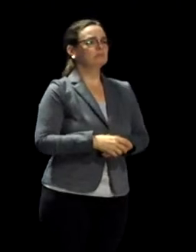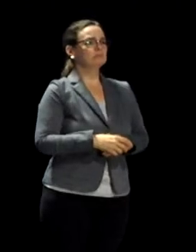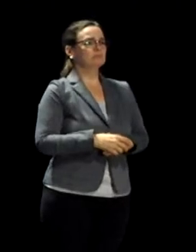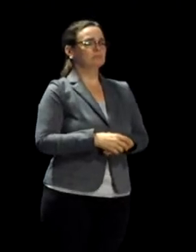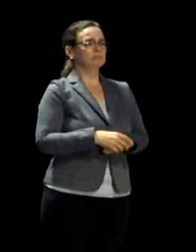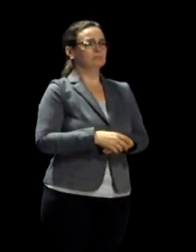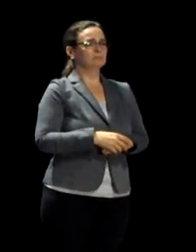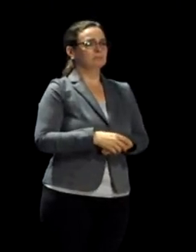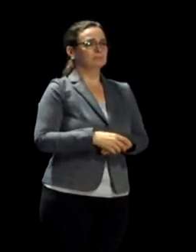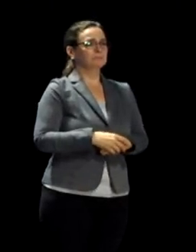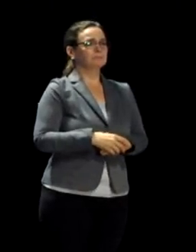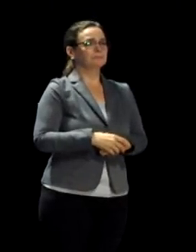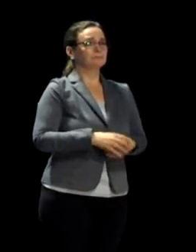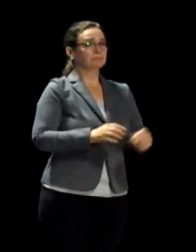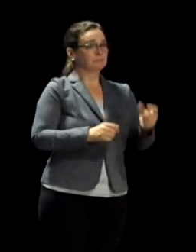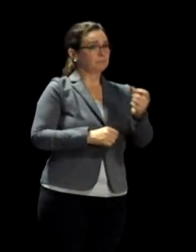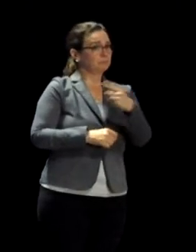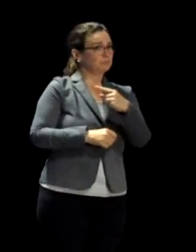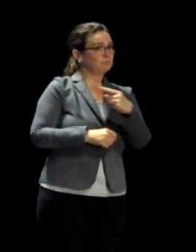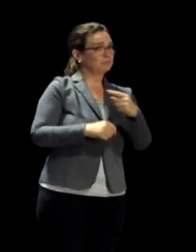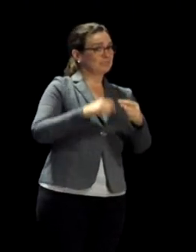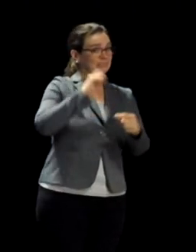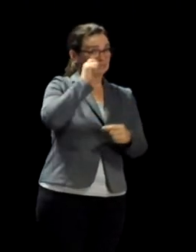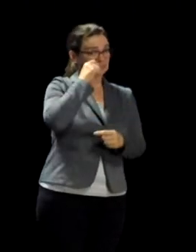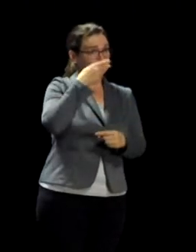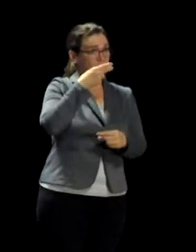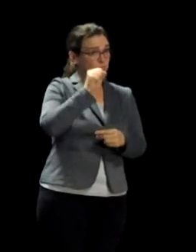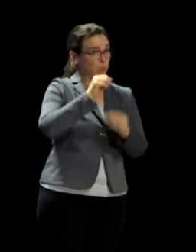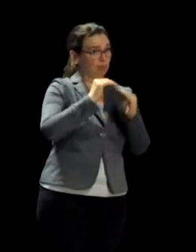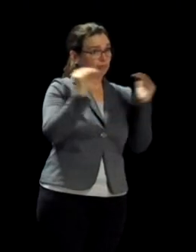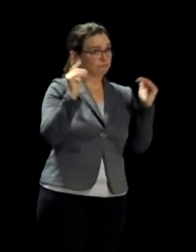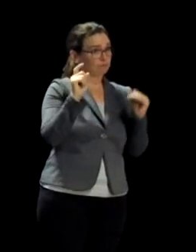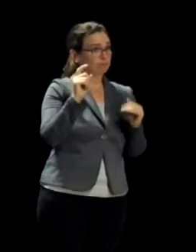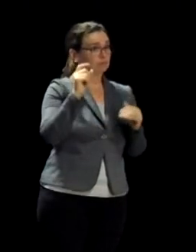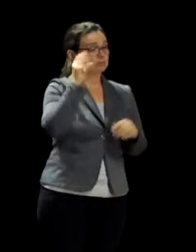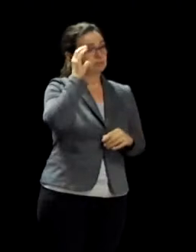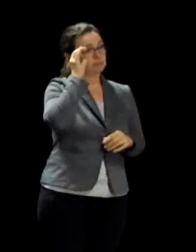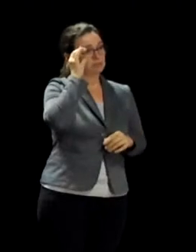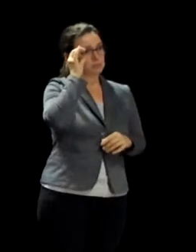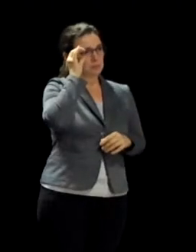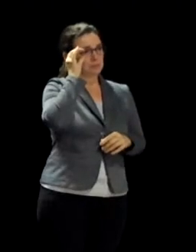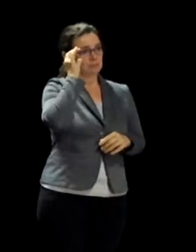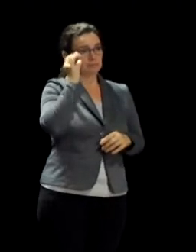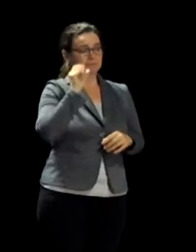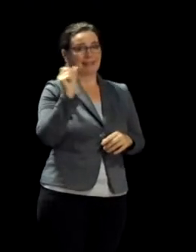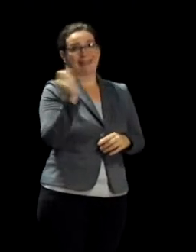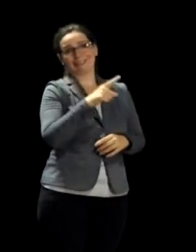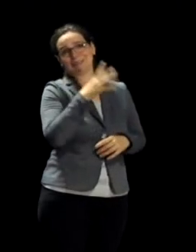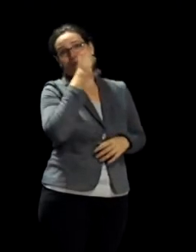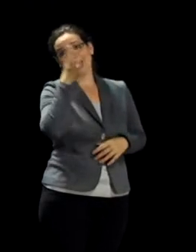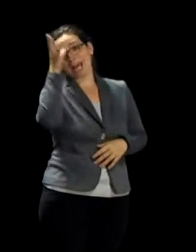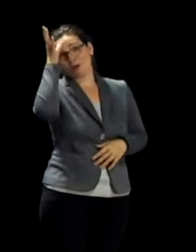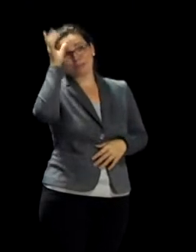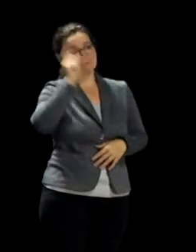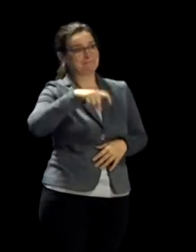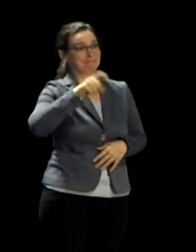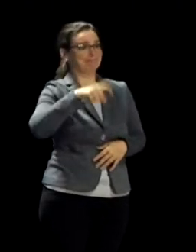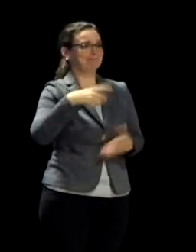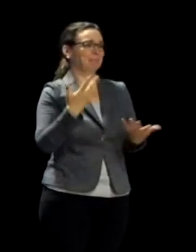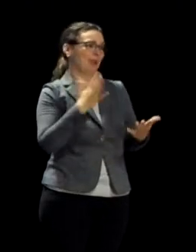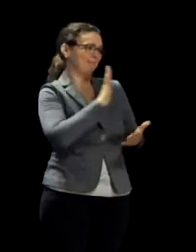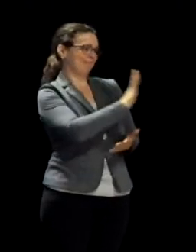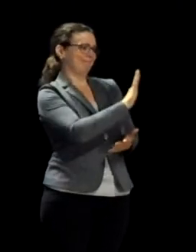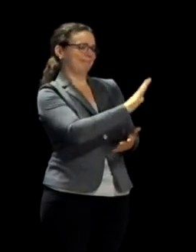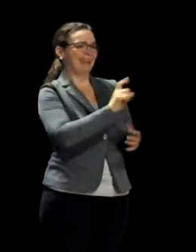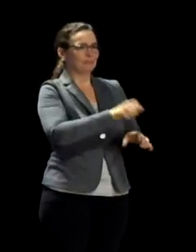Yeah, in parents know if their kids have been active. They know they're hanging out with larger groups or not. They know the answer to